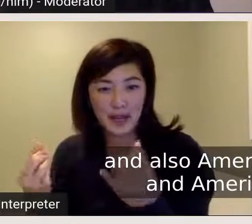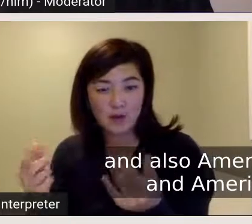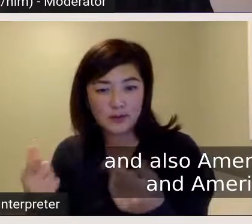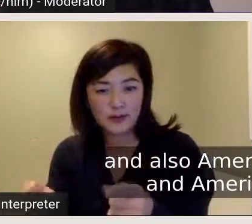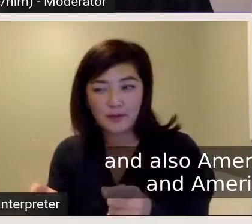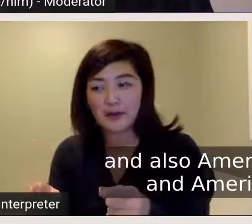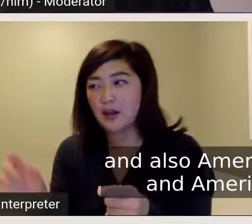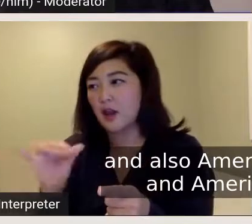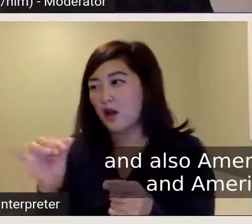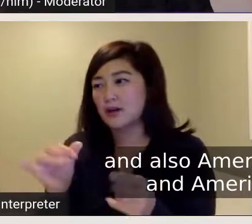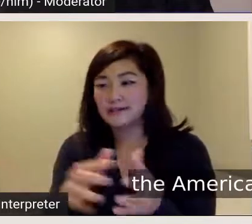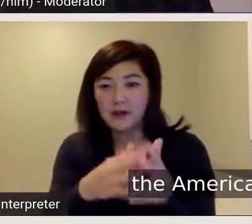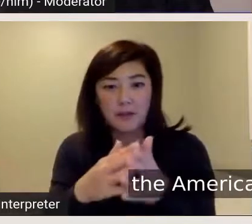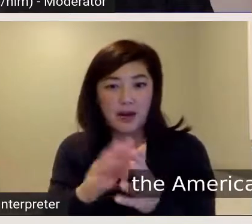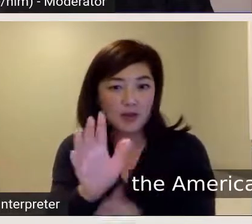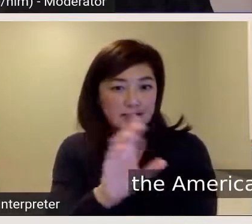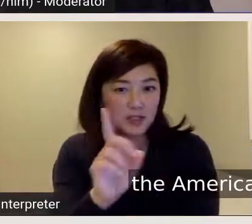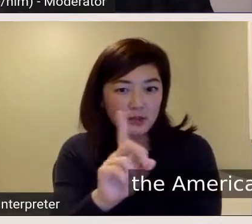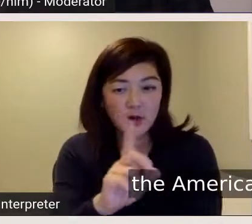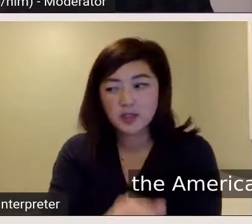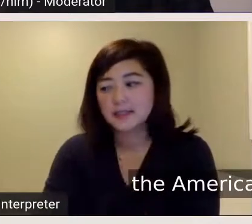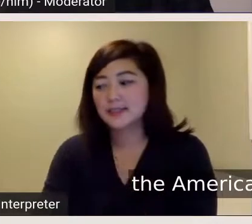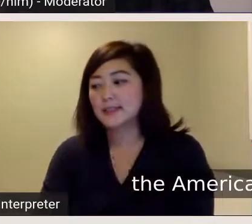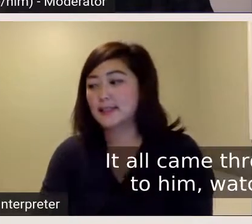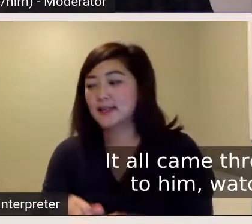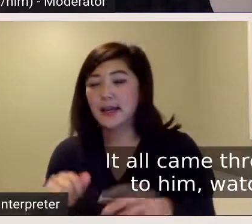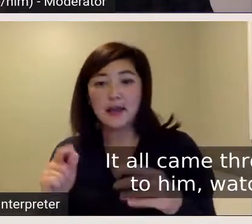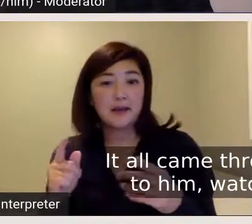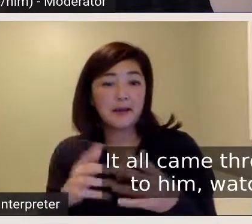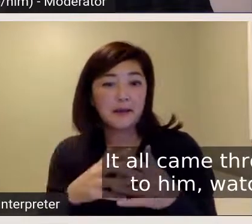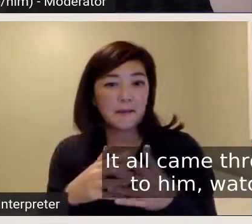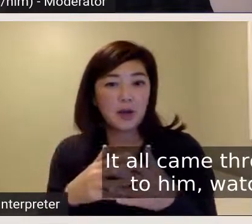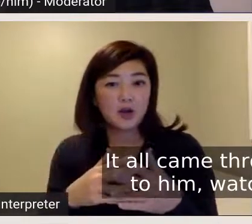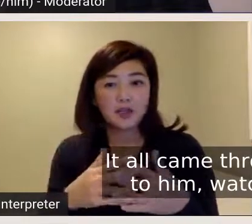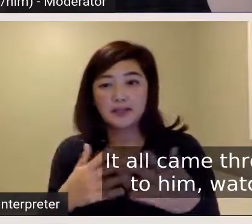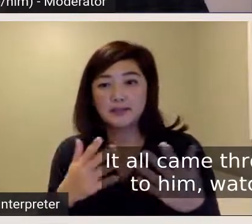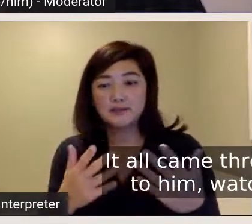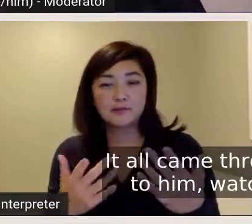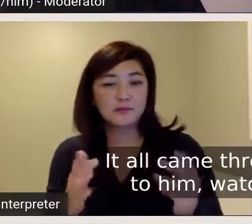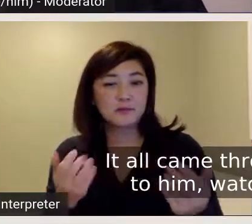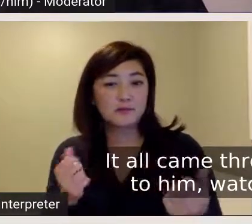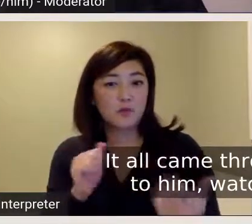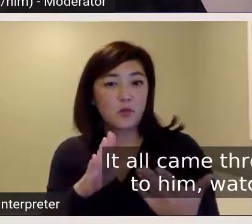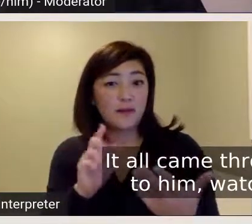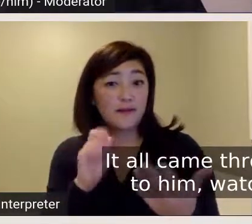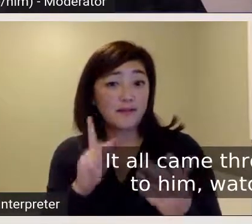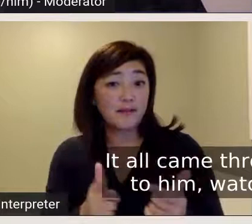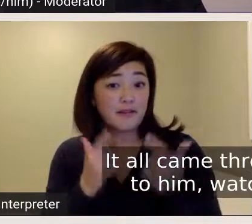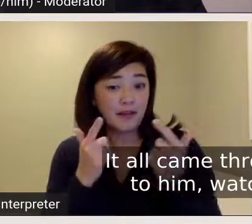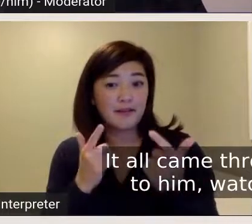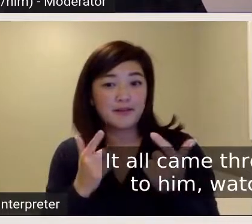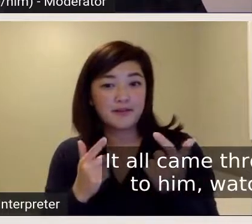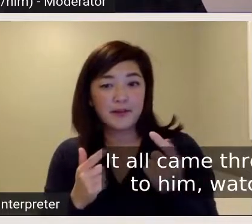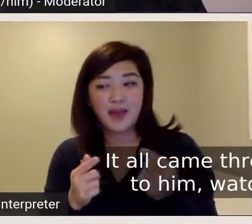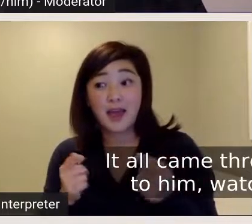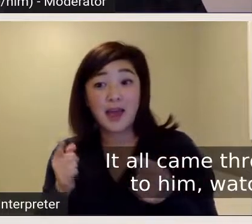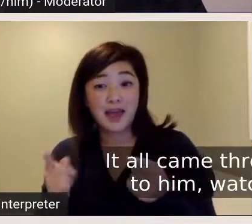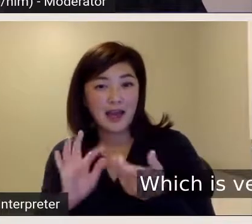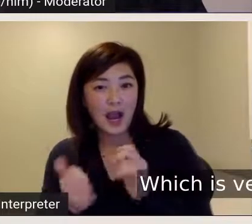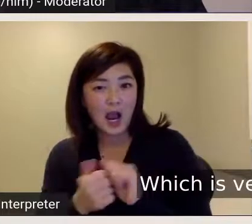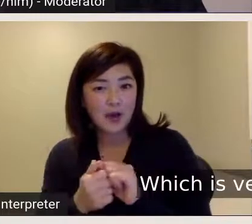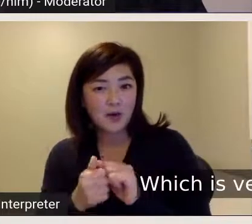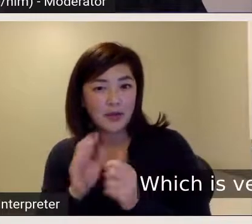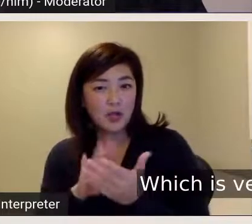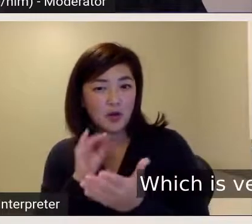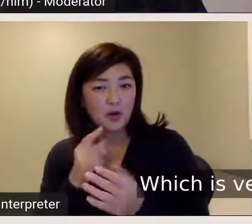American democracy and the American culture, the American way of life, it all came through, according to him, watching the movies,